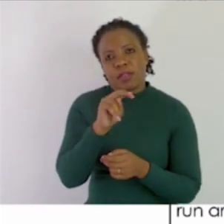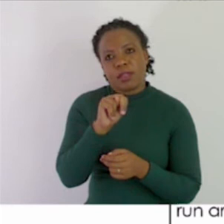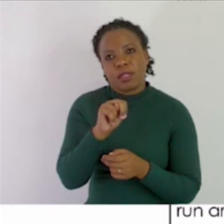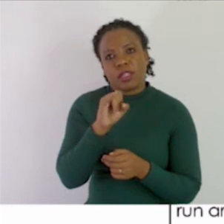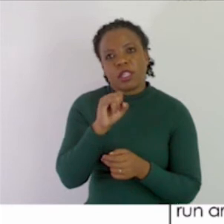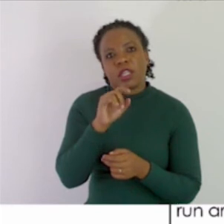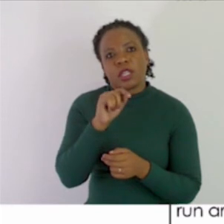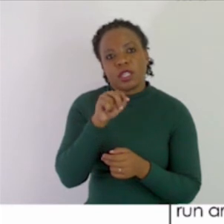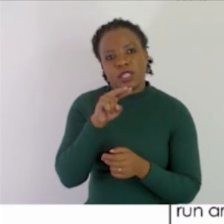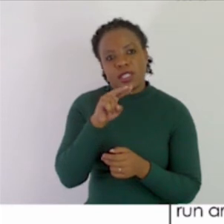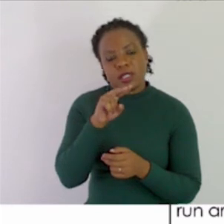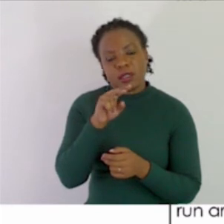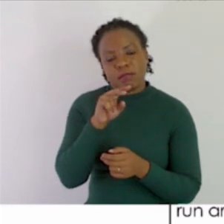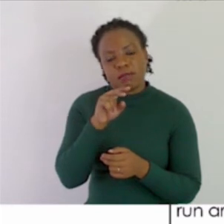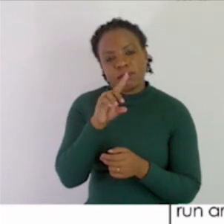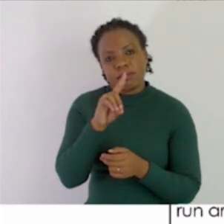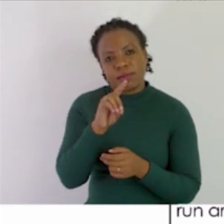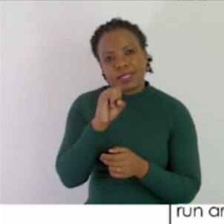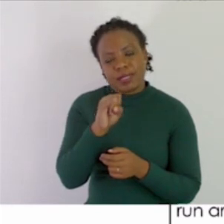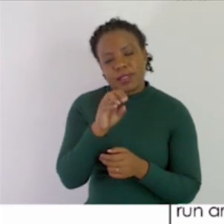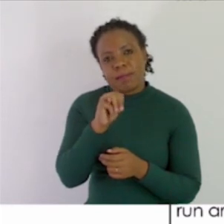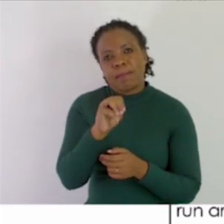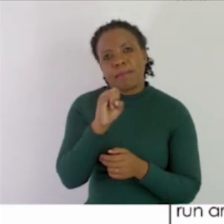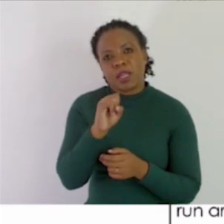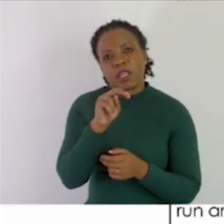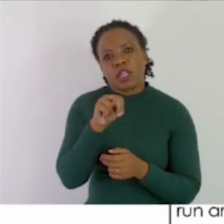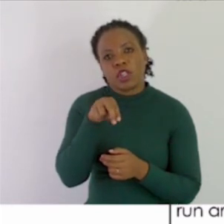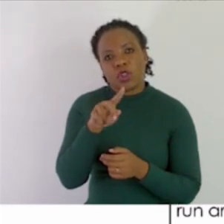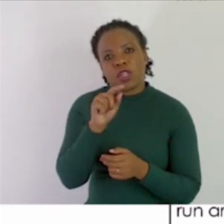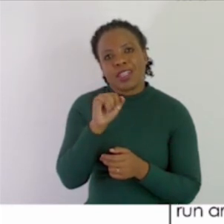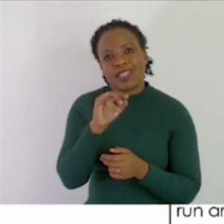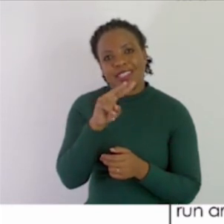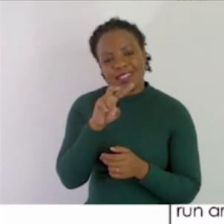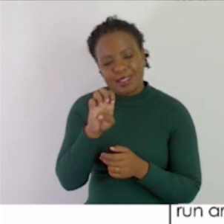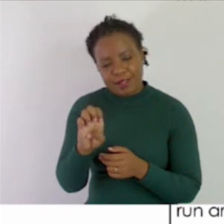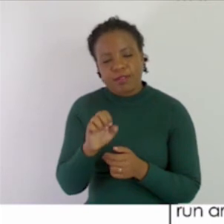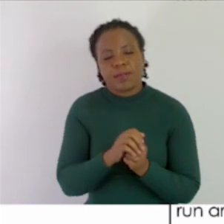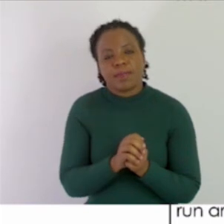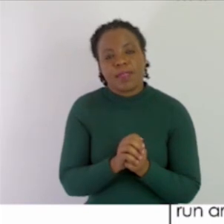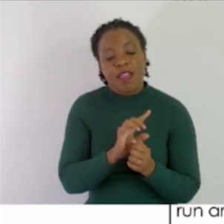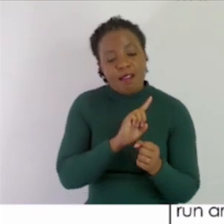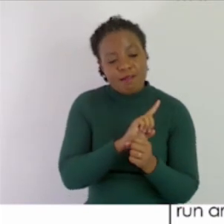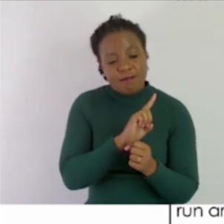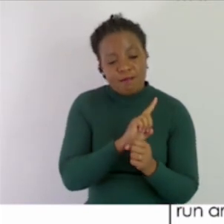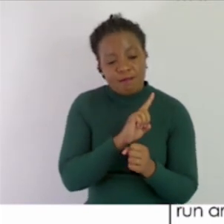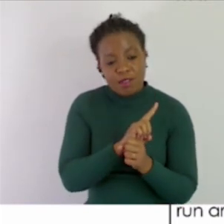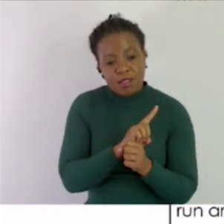to give you another skill for you to be able to understand comprehension